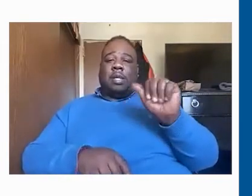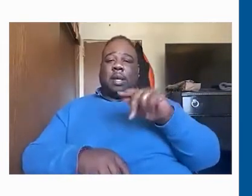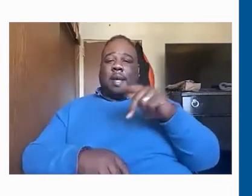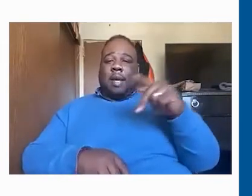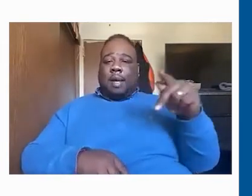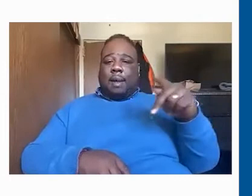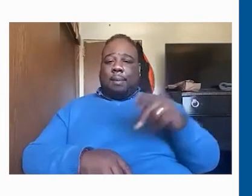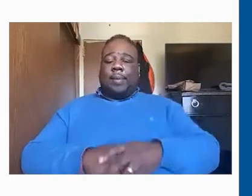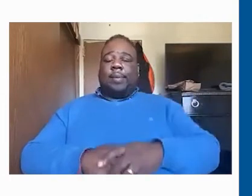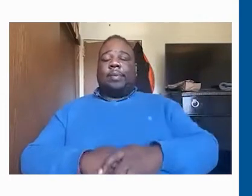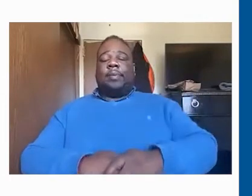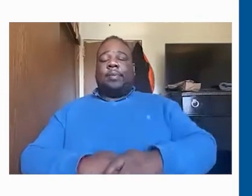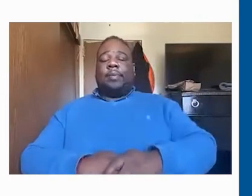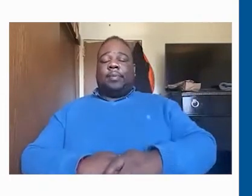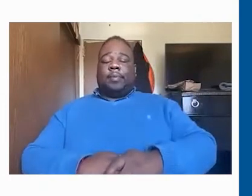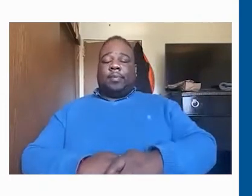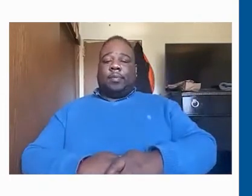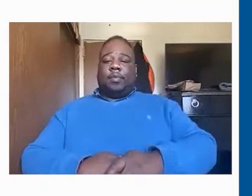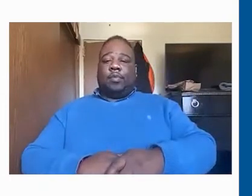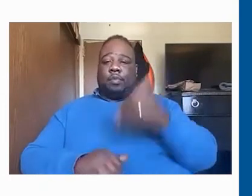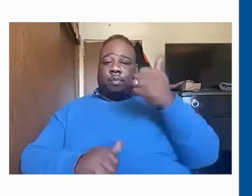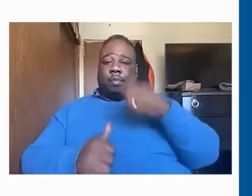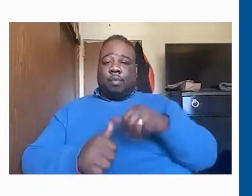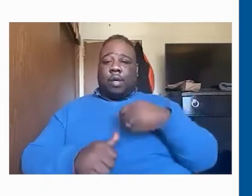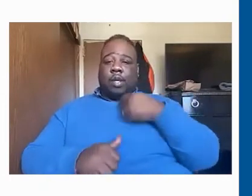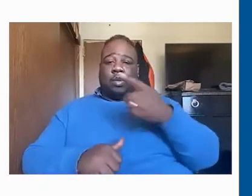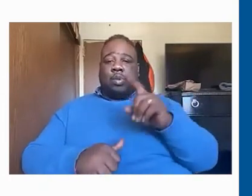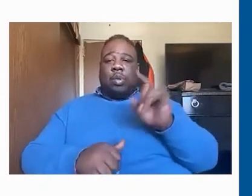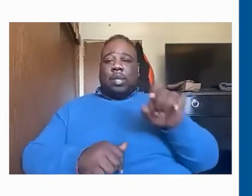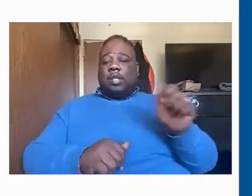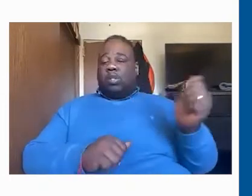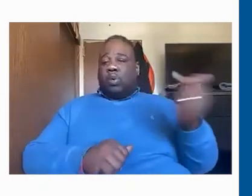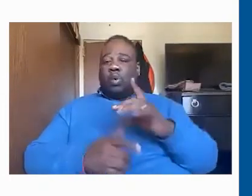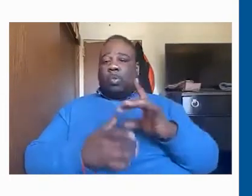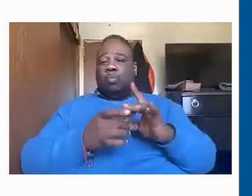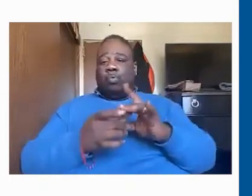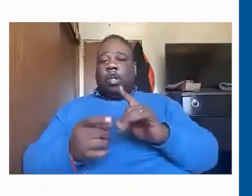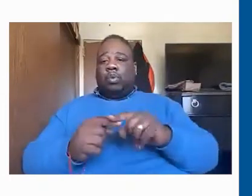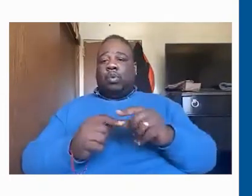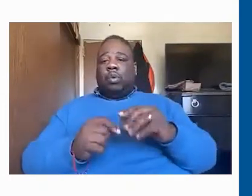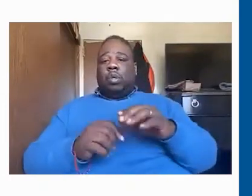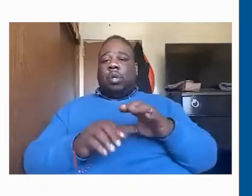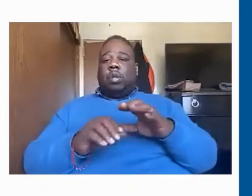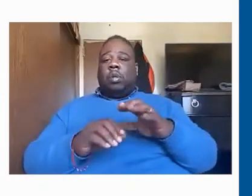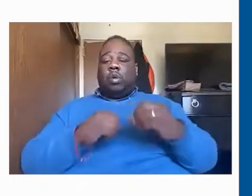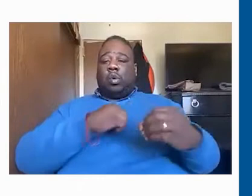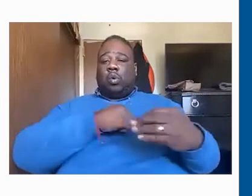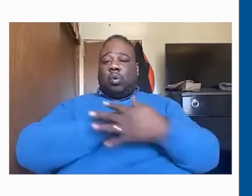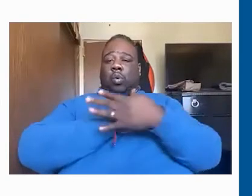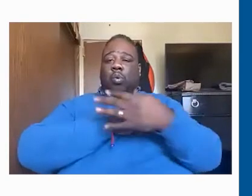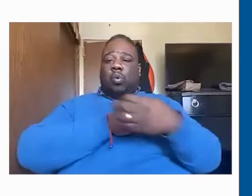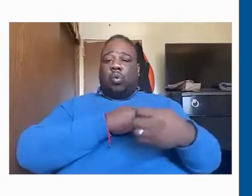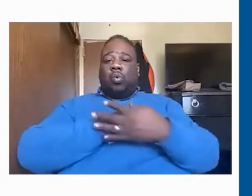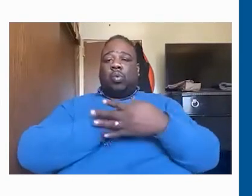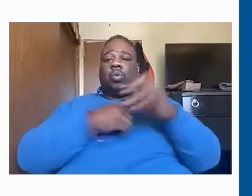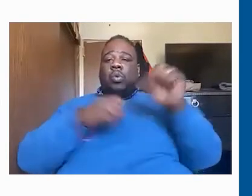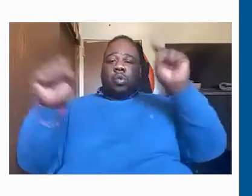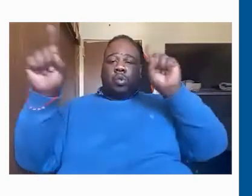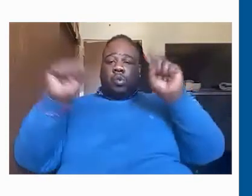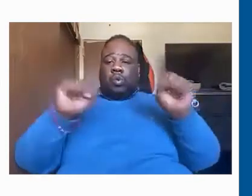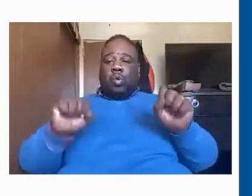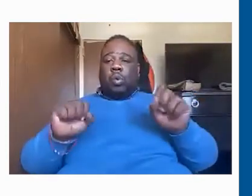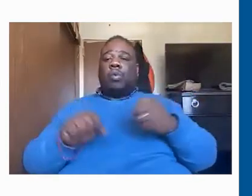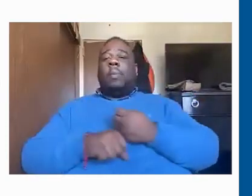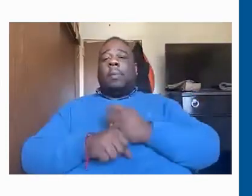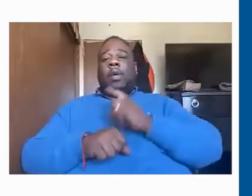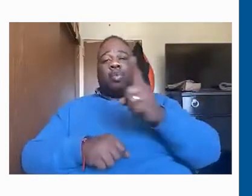mentioned before, that's related to coastal storms. So knowing what zone you live in, being able to take the appropriate preparedness steps, and also